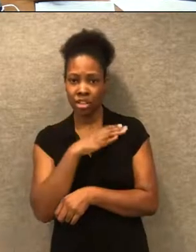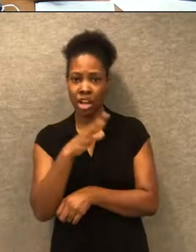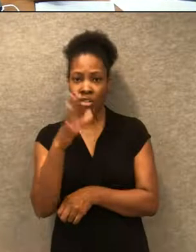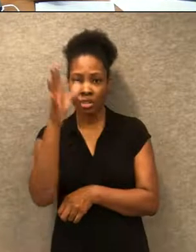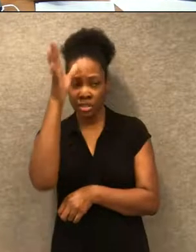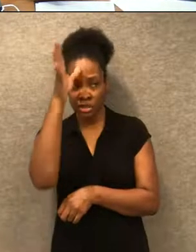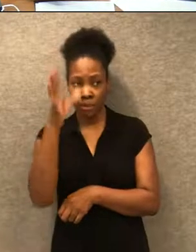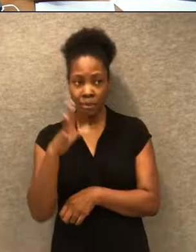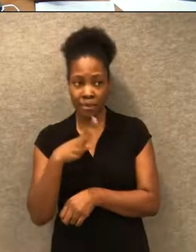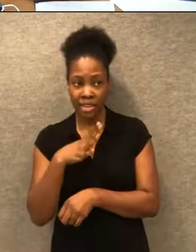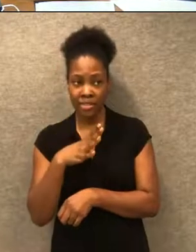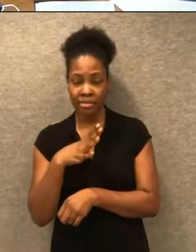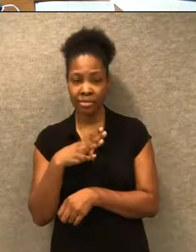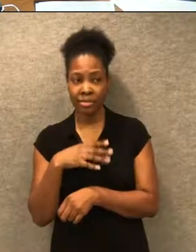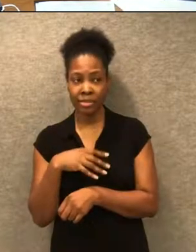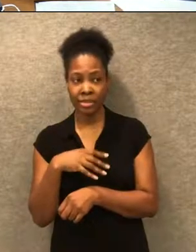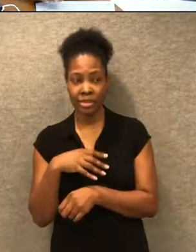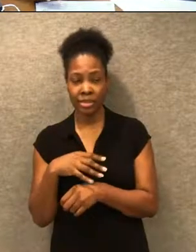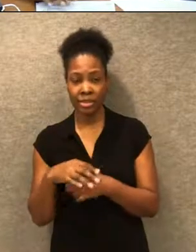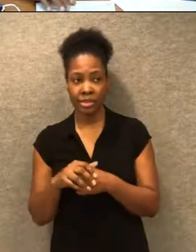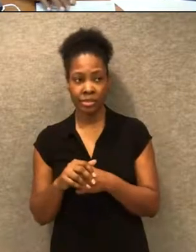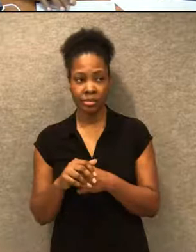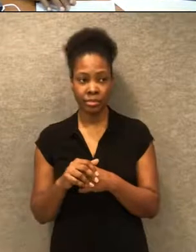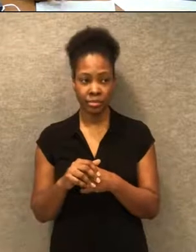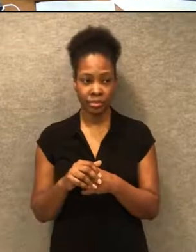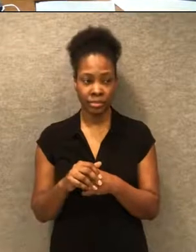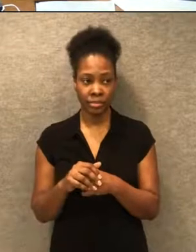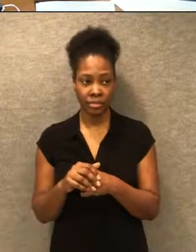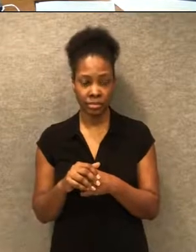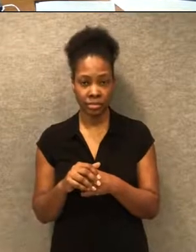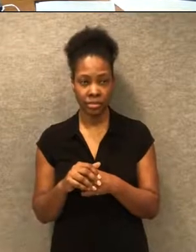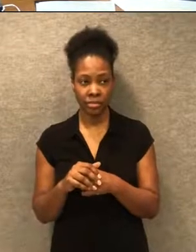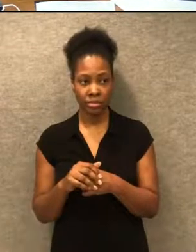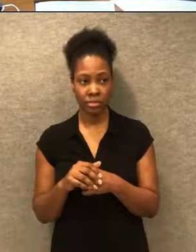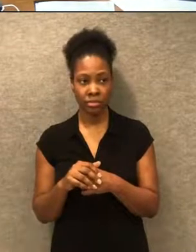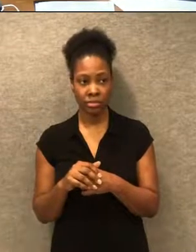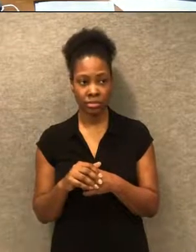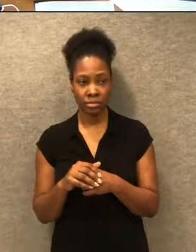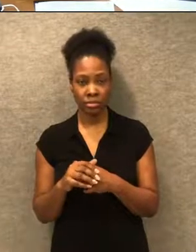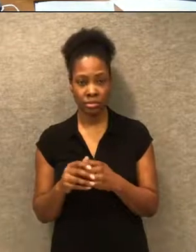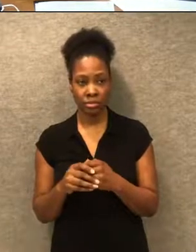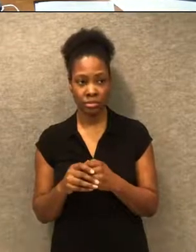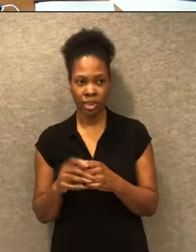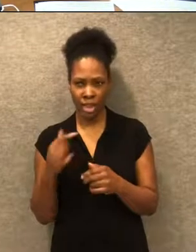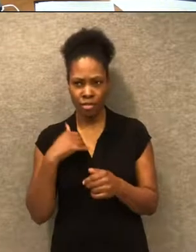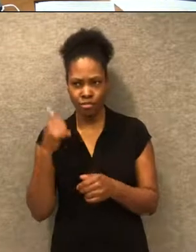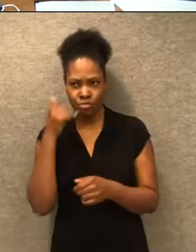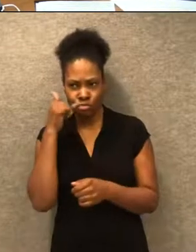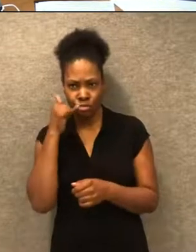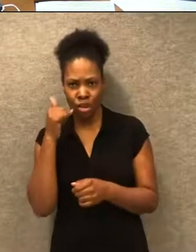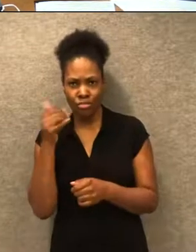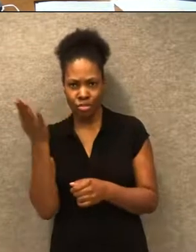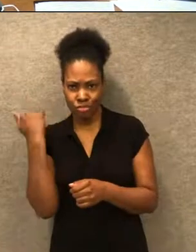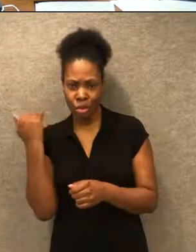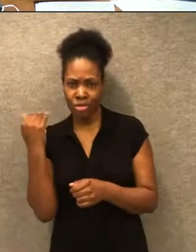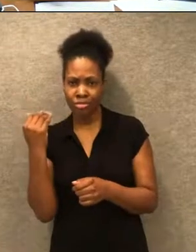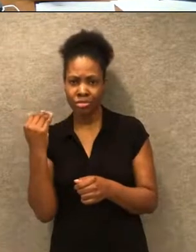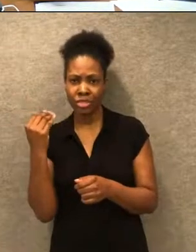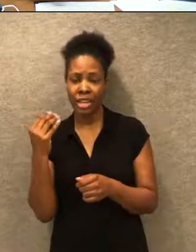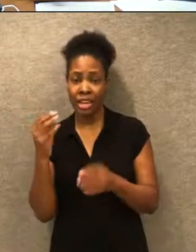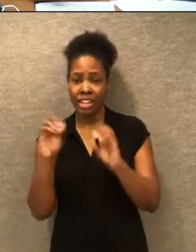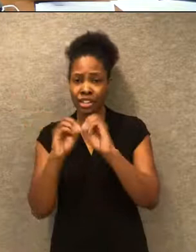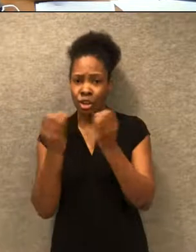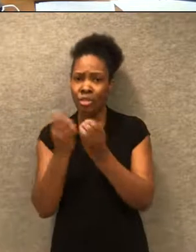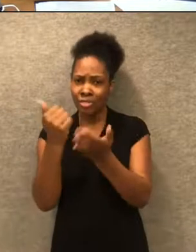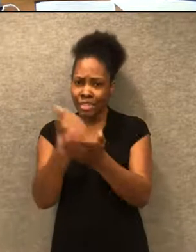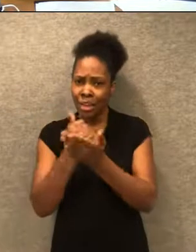Congressman Donald Payne Jr. I was just on the phone with him earlier, and an individual called that was having a problem, and his office helped.